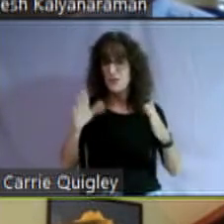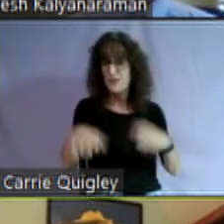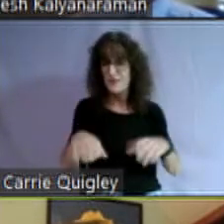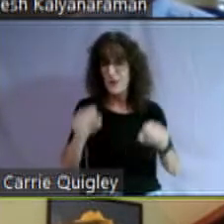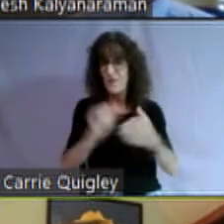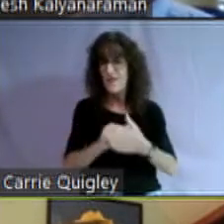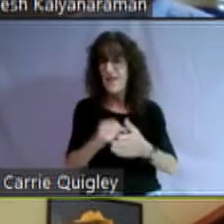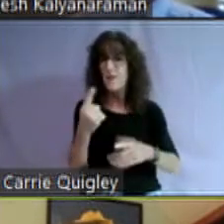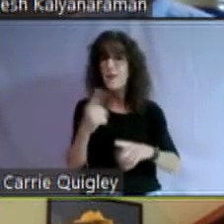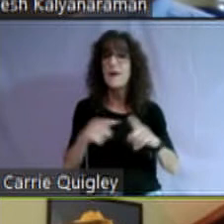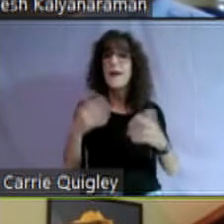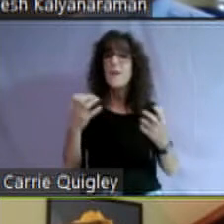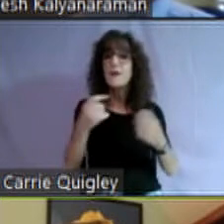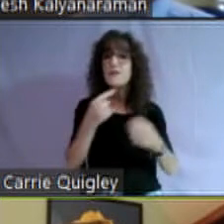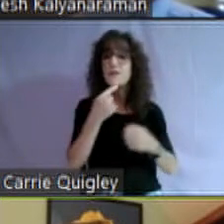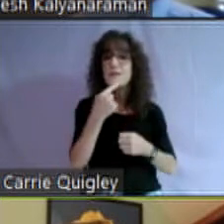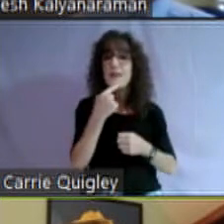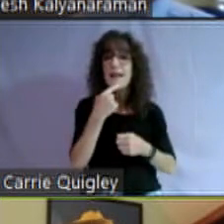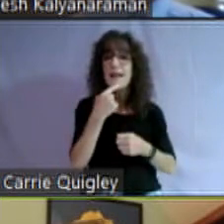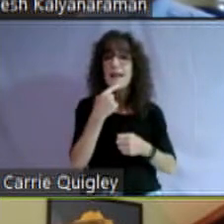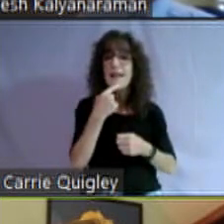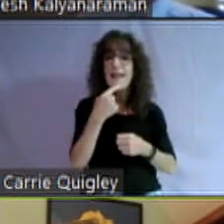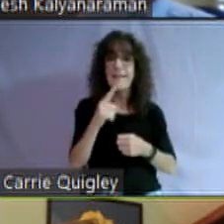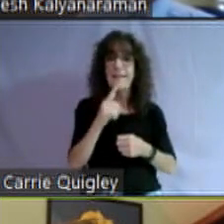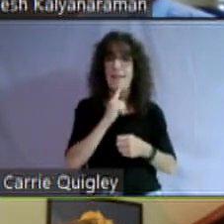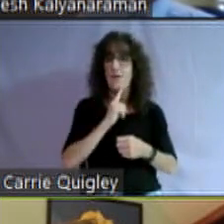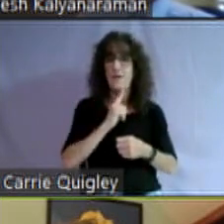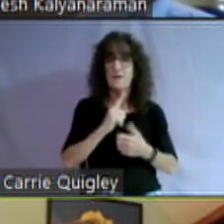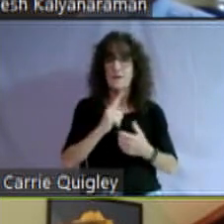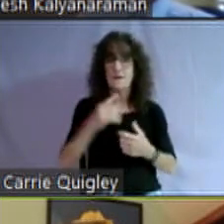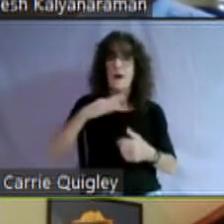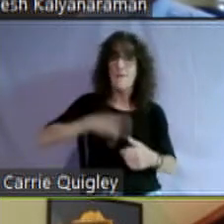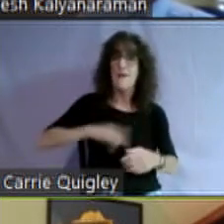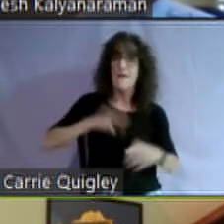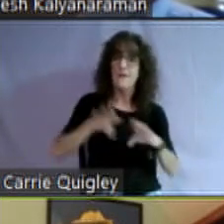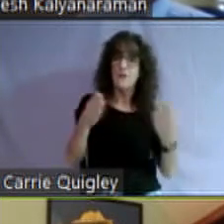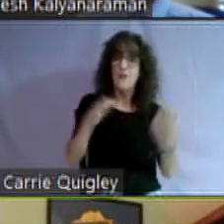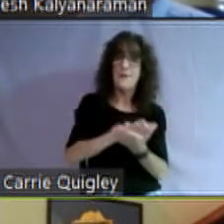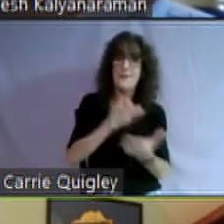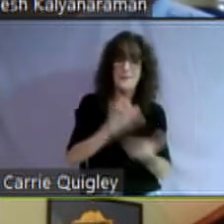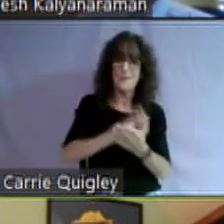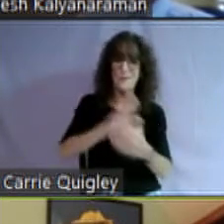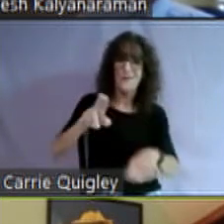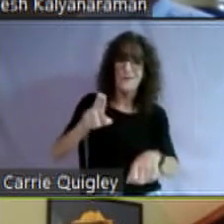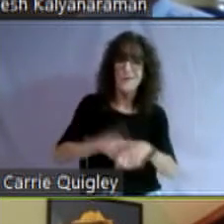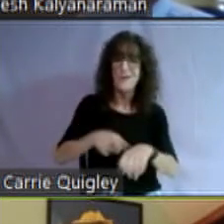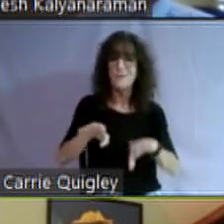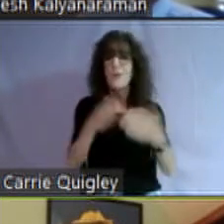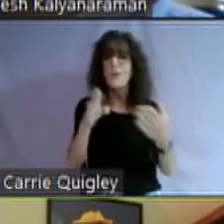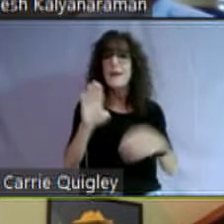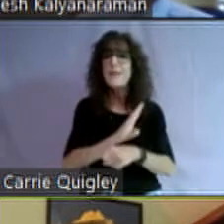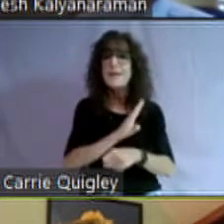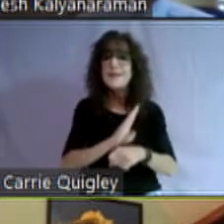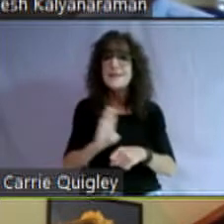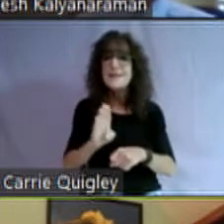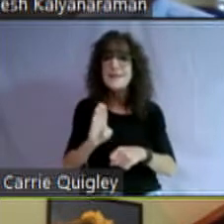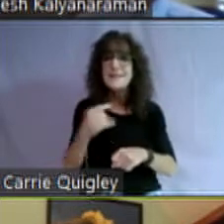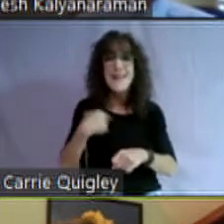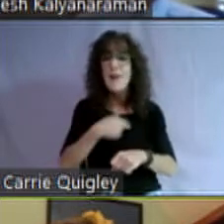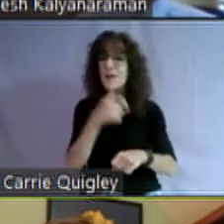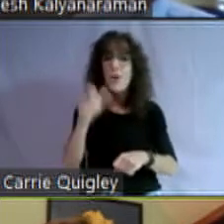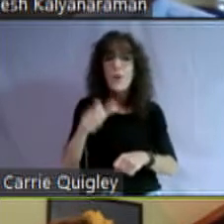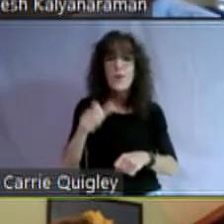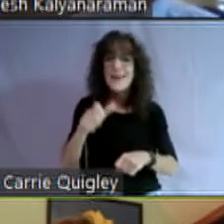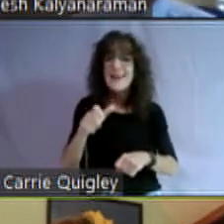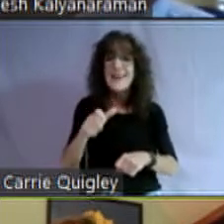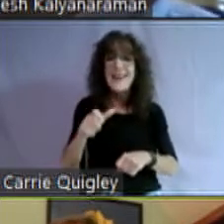want to say that there is absolutely a benefit to opening schools and businesses, and we don't even need science